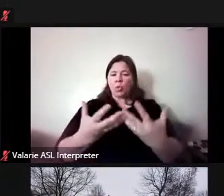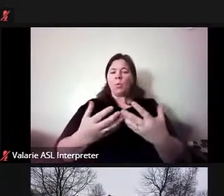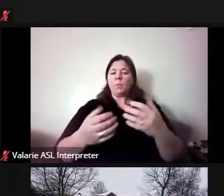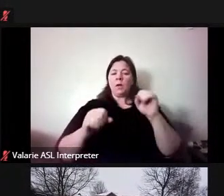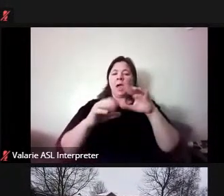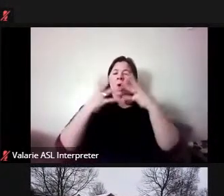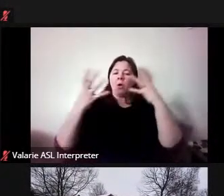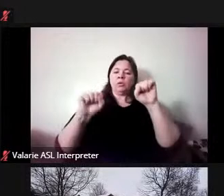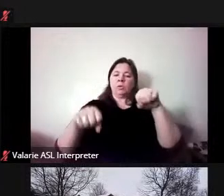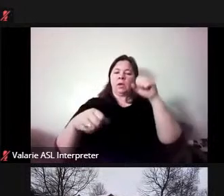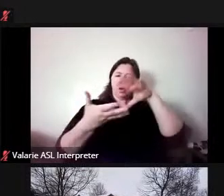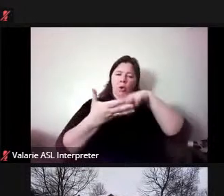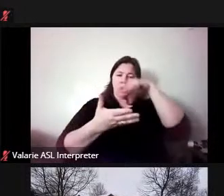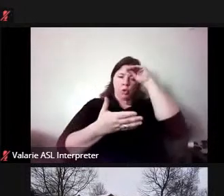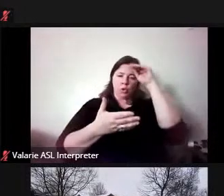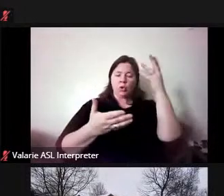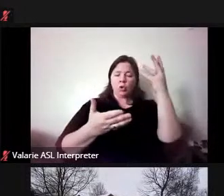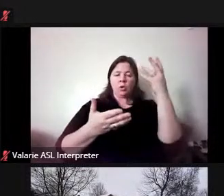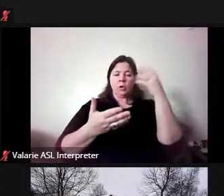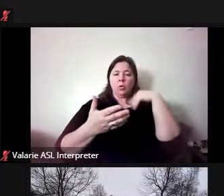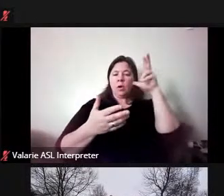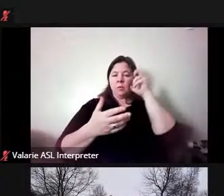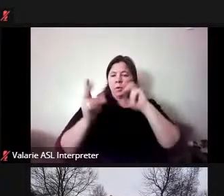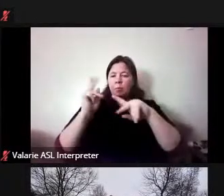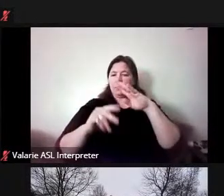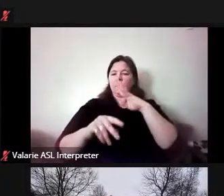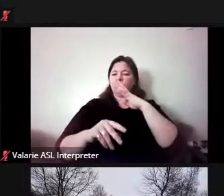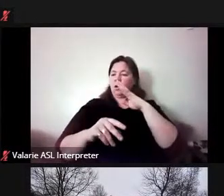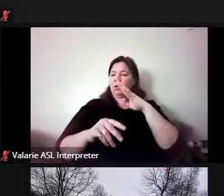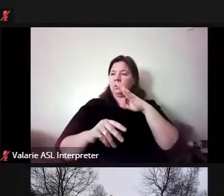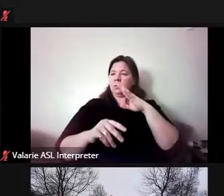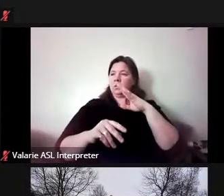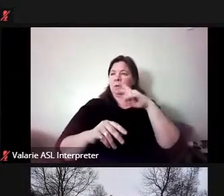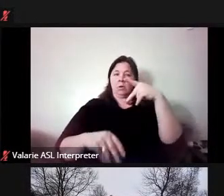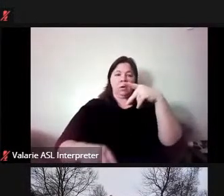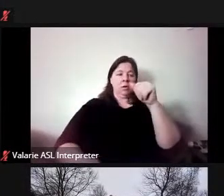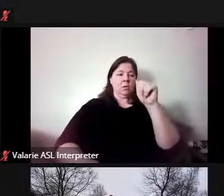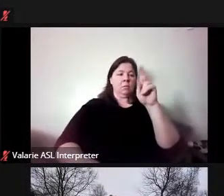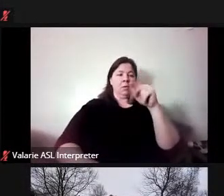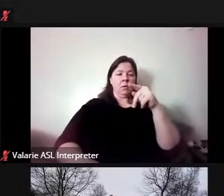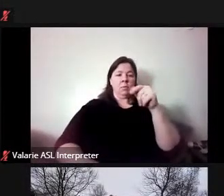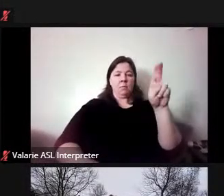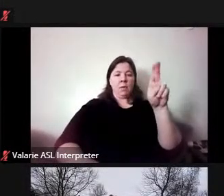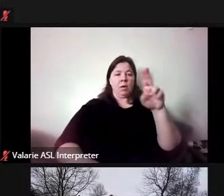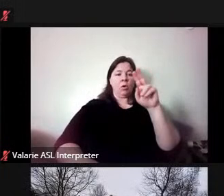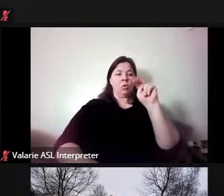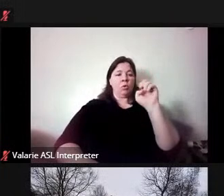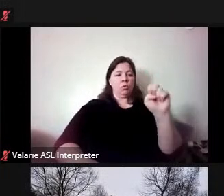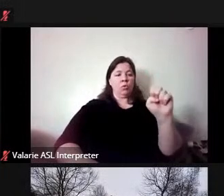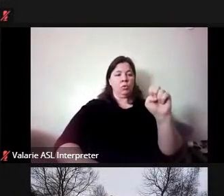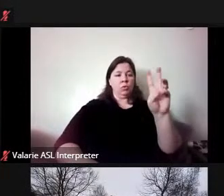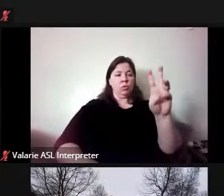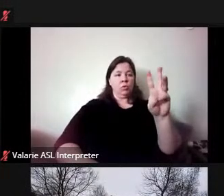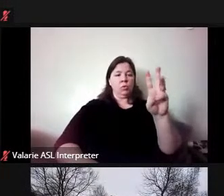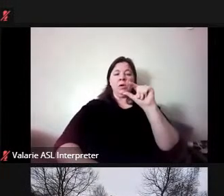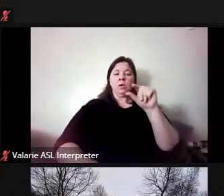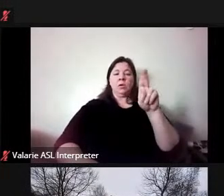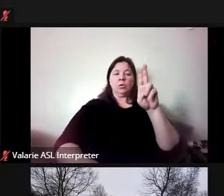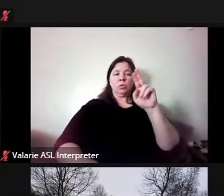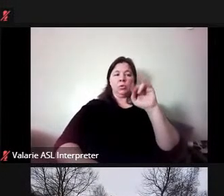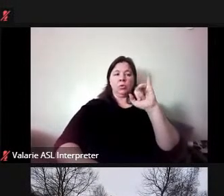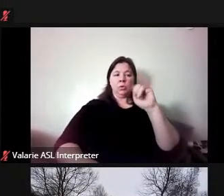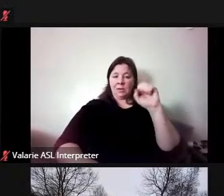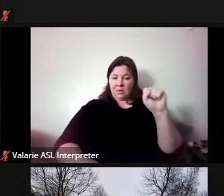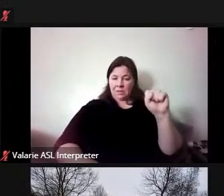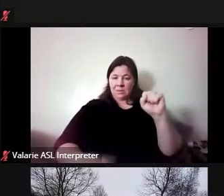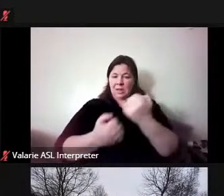much we learn. We all have heard people talk about it. I've never heard of Papua New Guinea before until David Bacall put it on the map. And